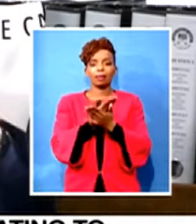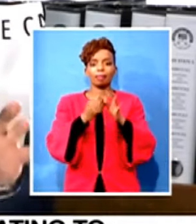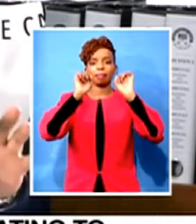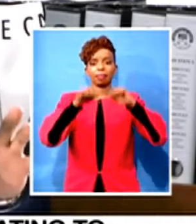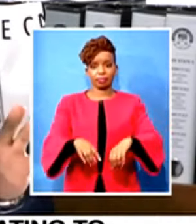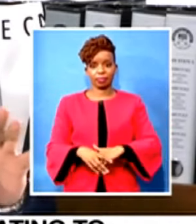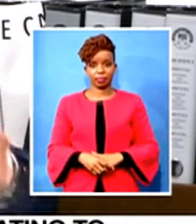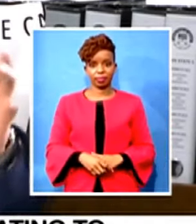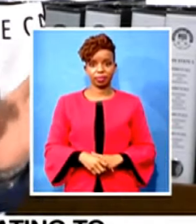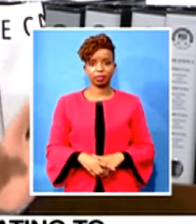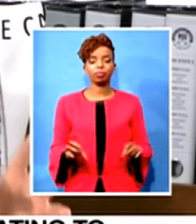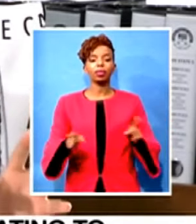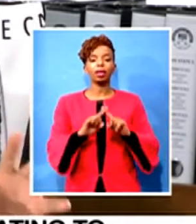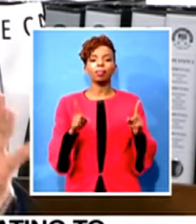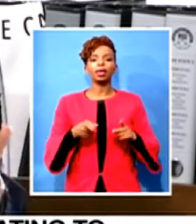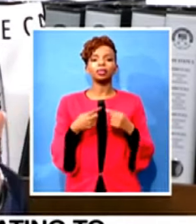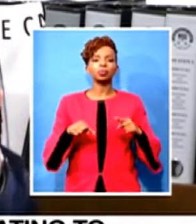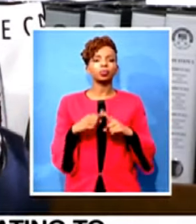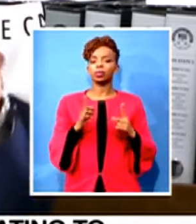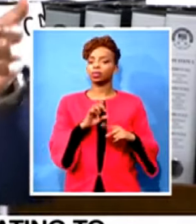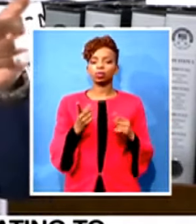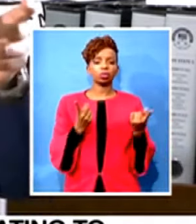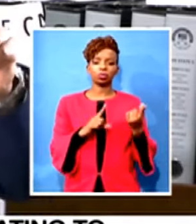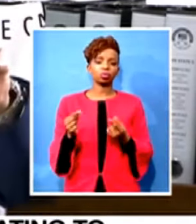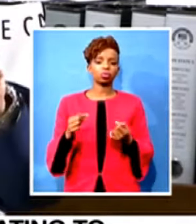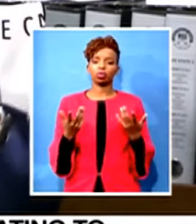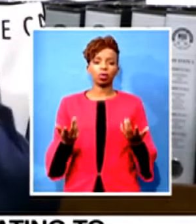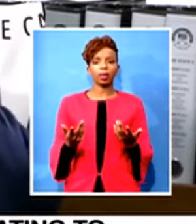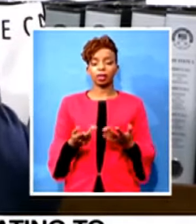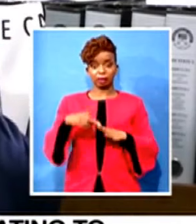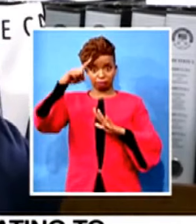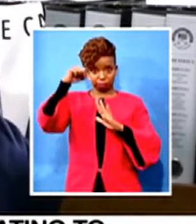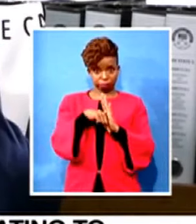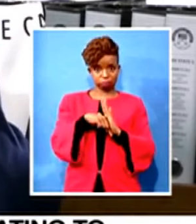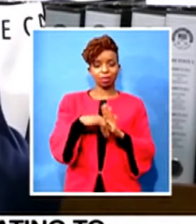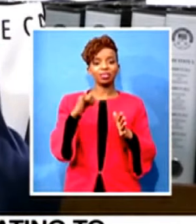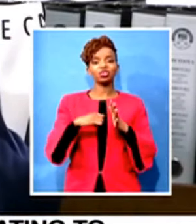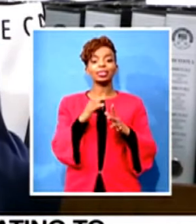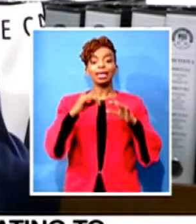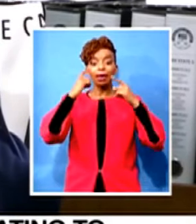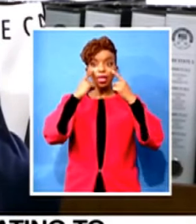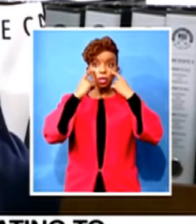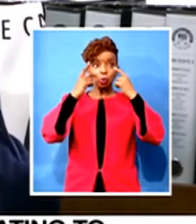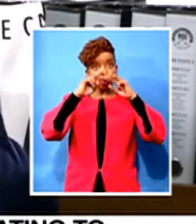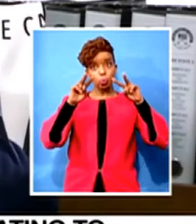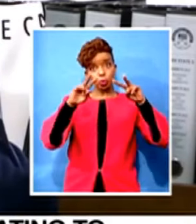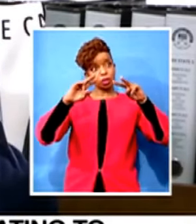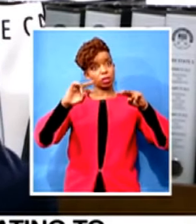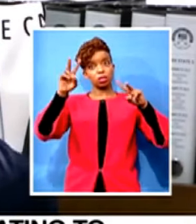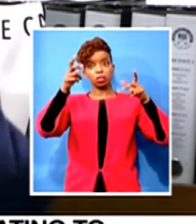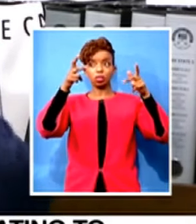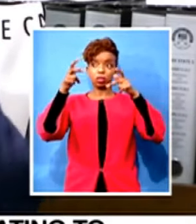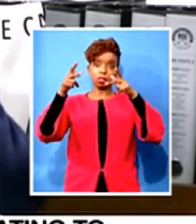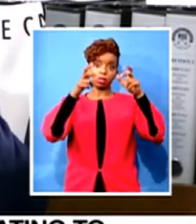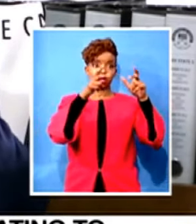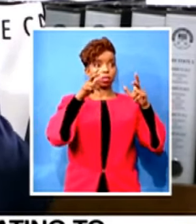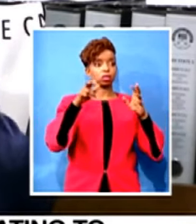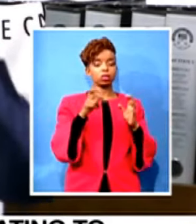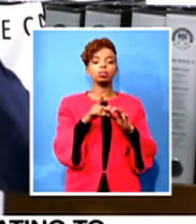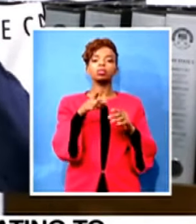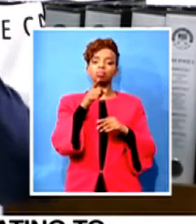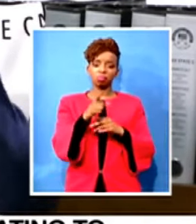visual inspection will be sufficient. I want to come there, Chair, just to show you that asbestos